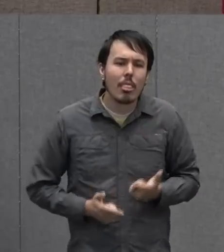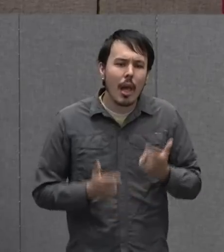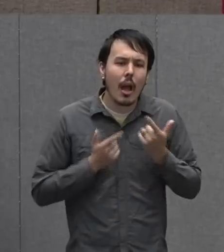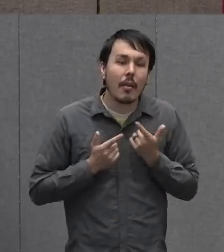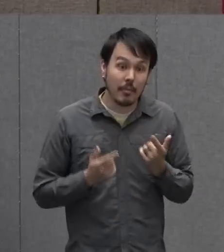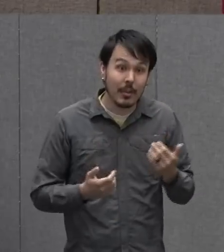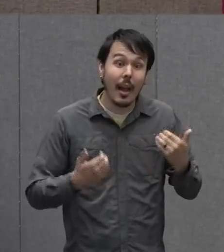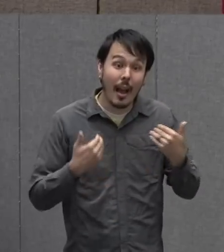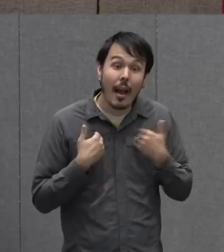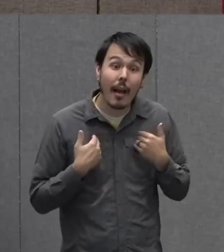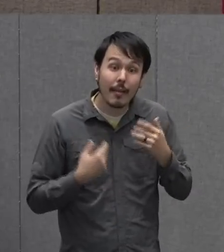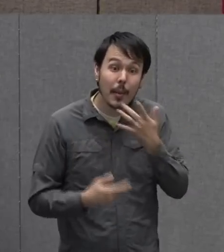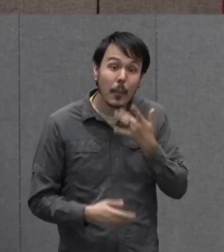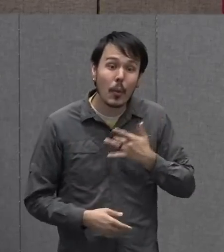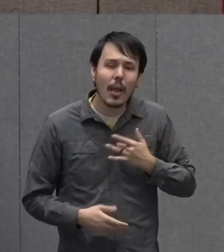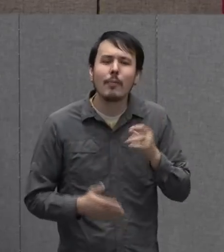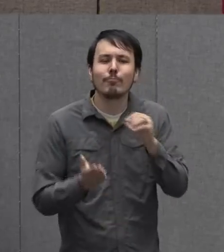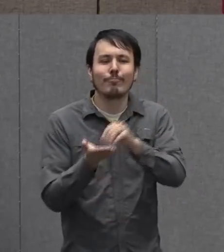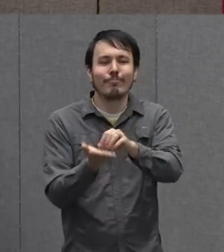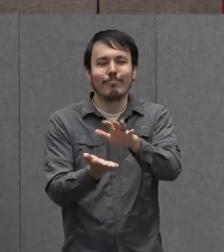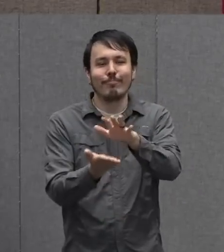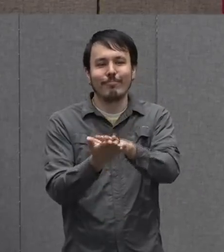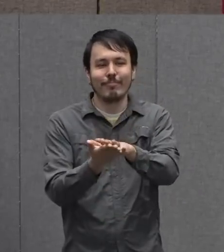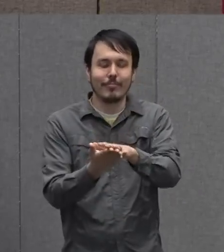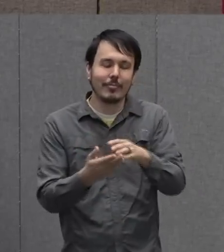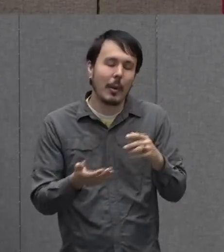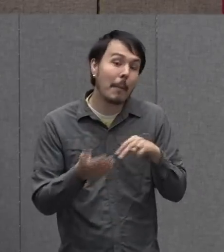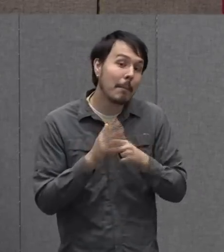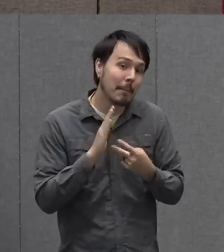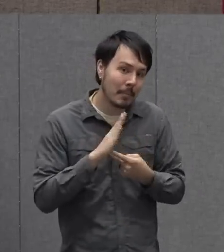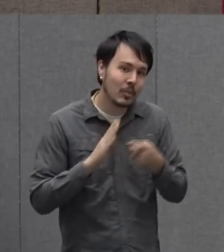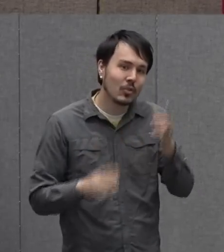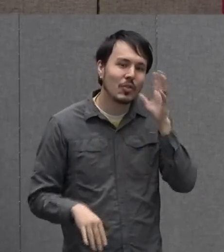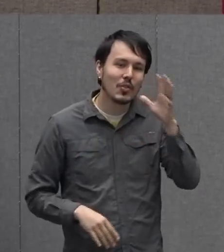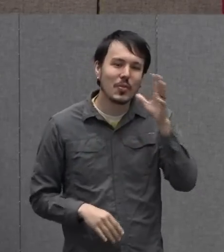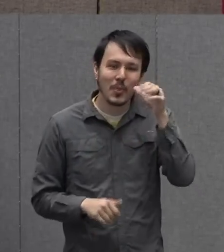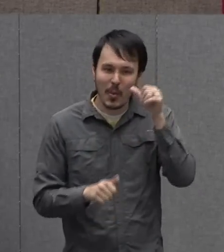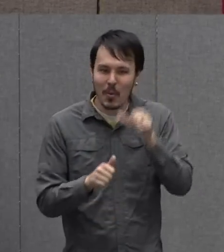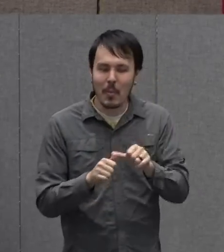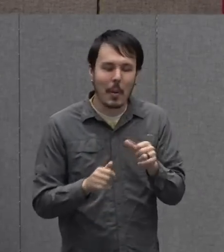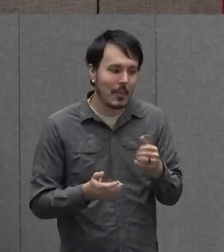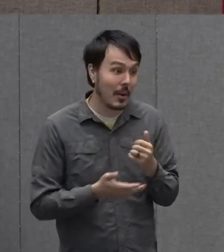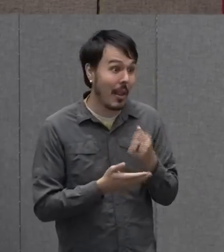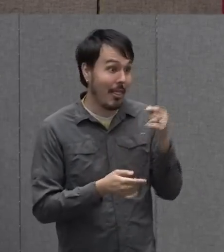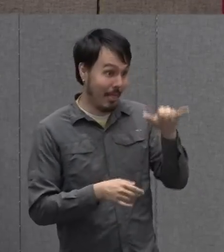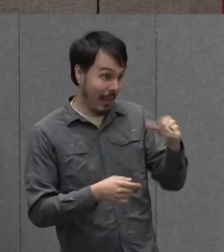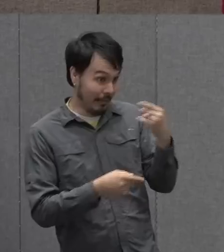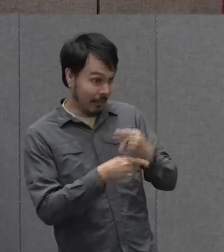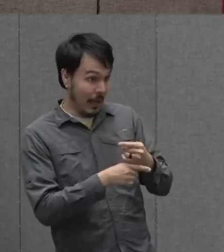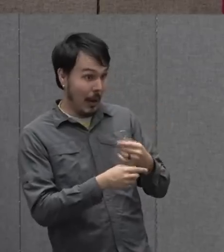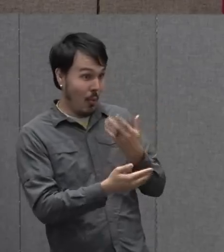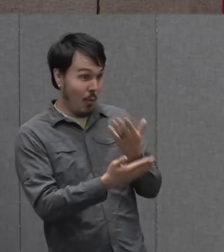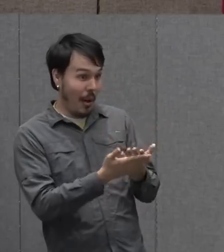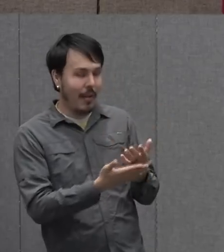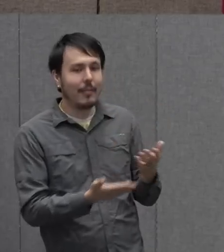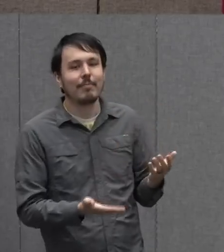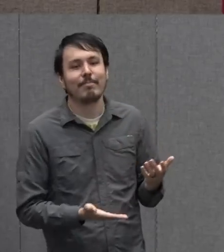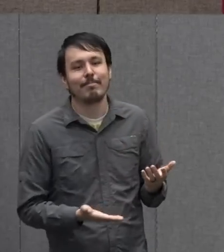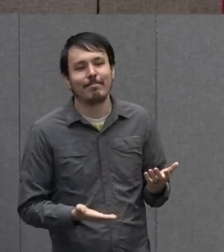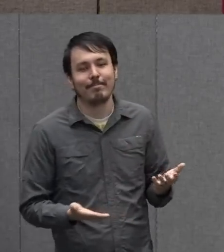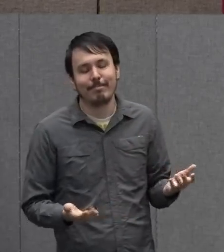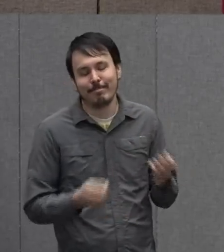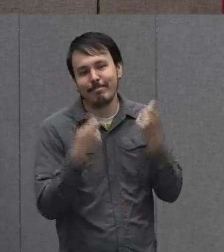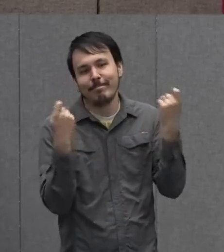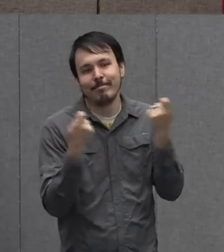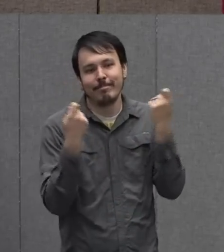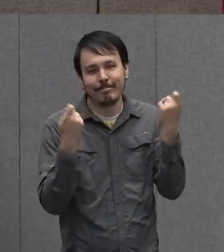May calendar. That way you'll remember to make them feel special. Now that I have my